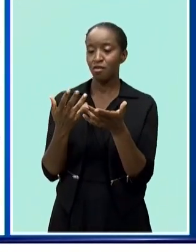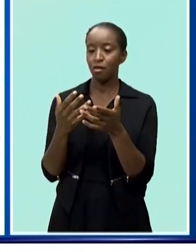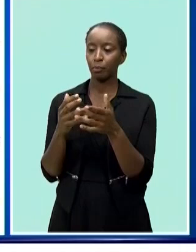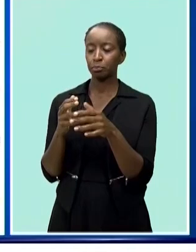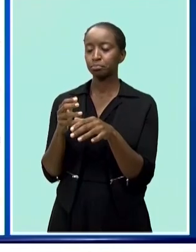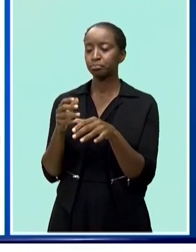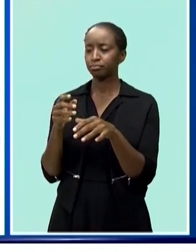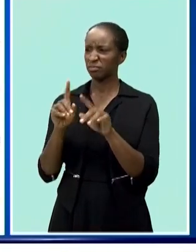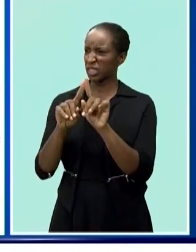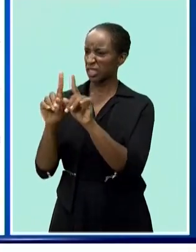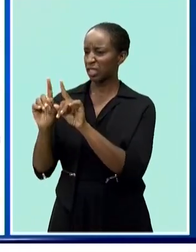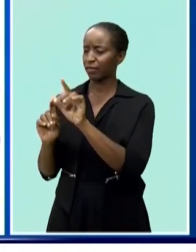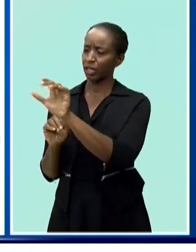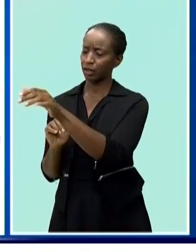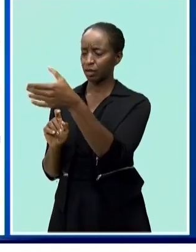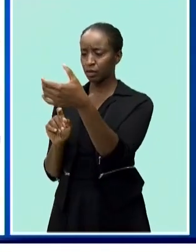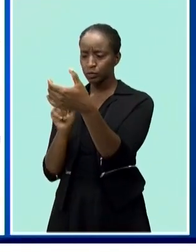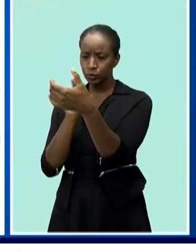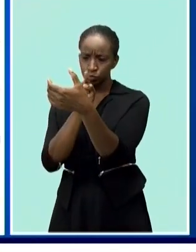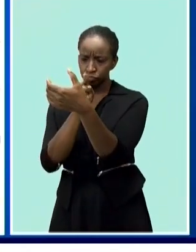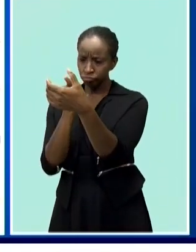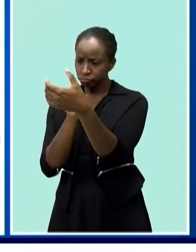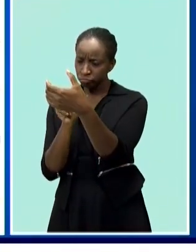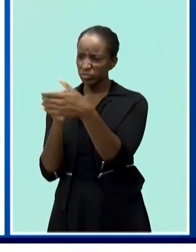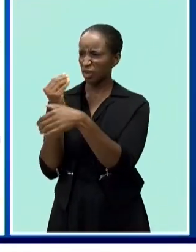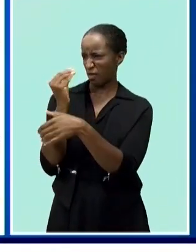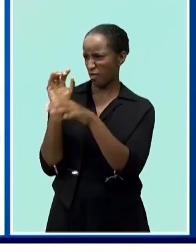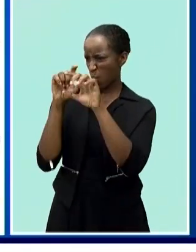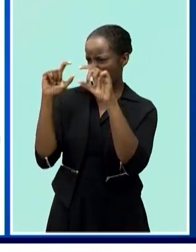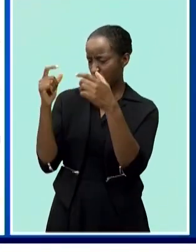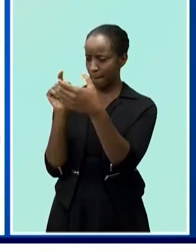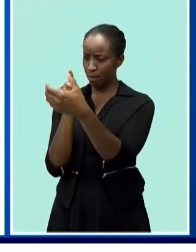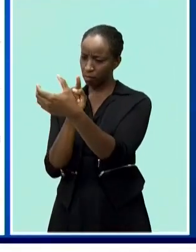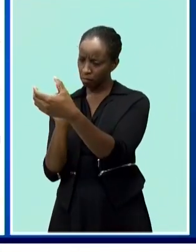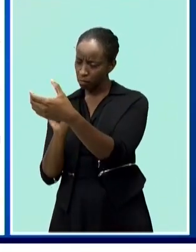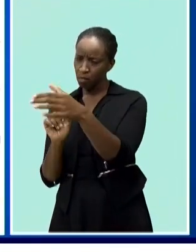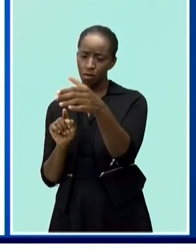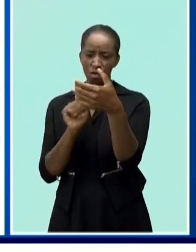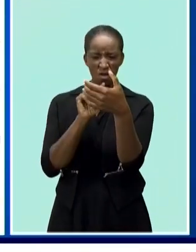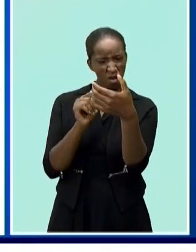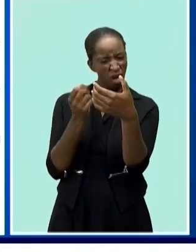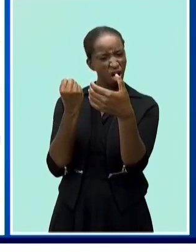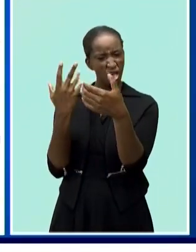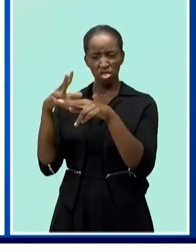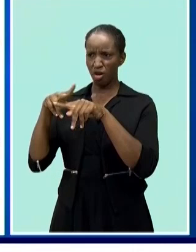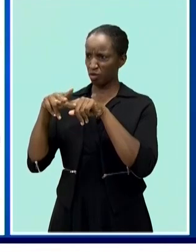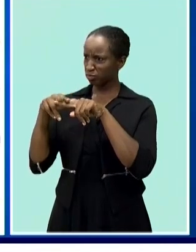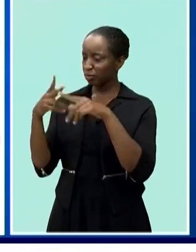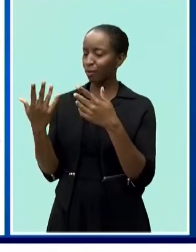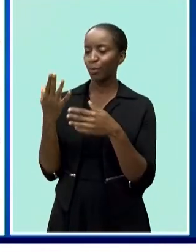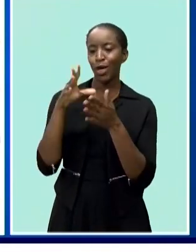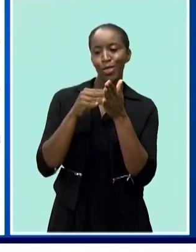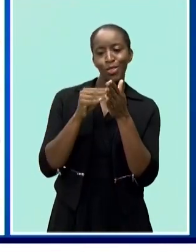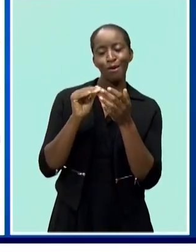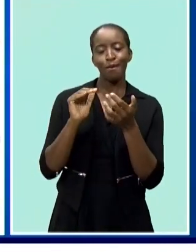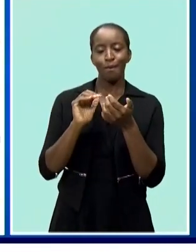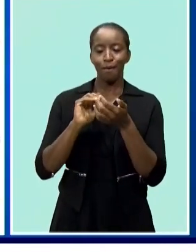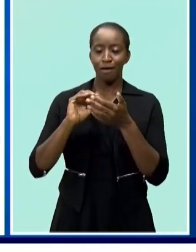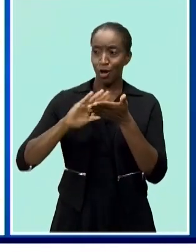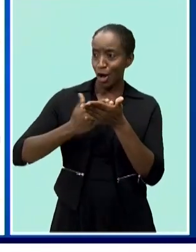contain by reading food labels. We learned how to make foods out of vegetables, which